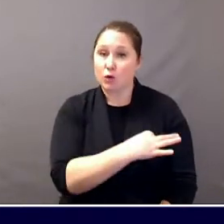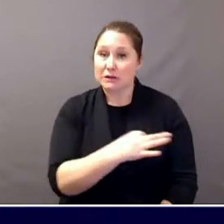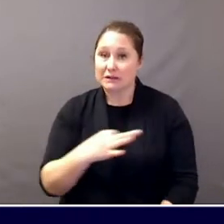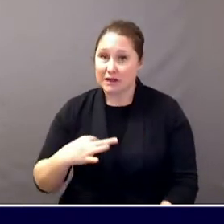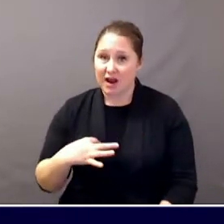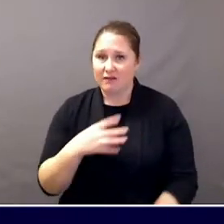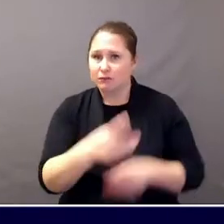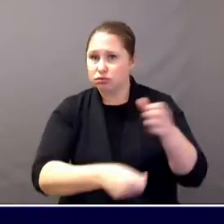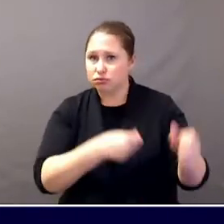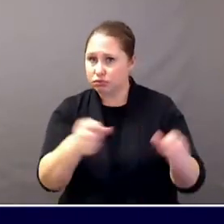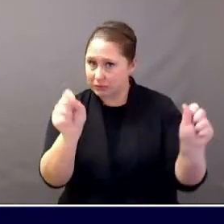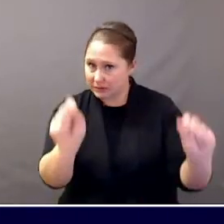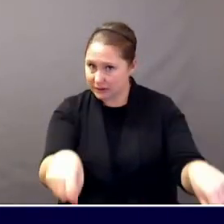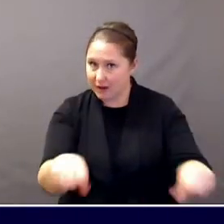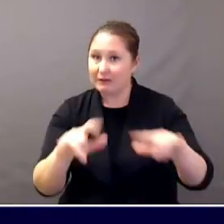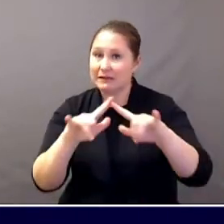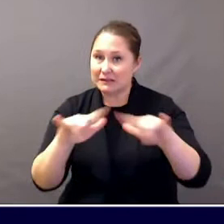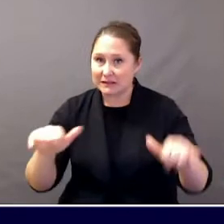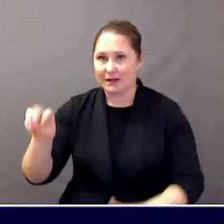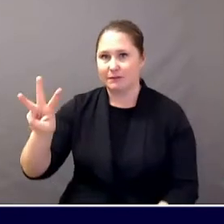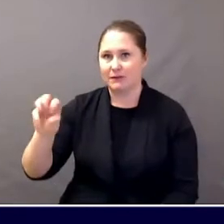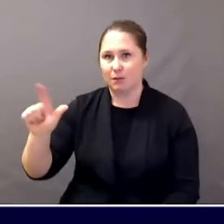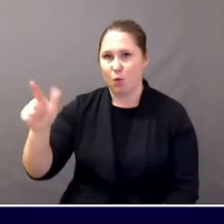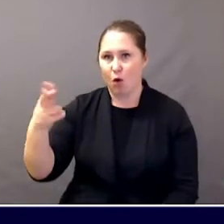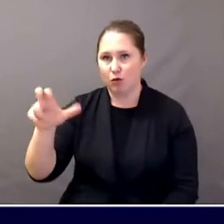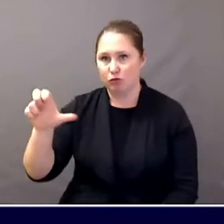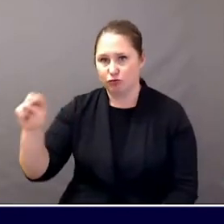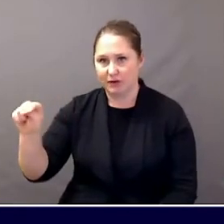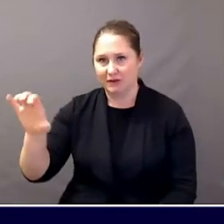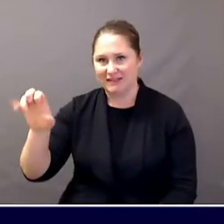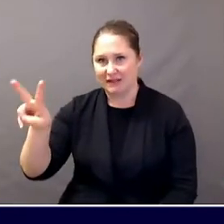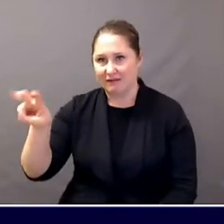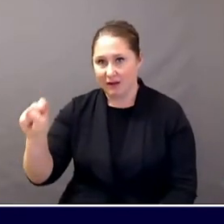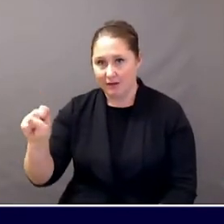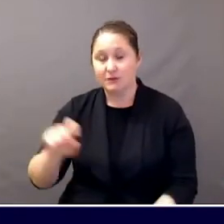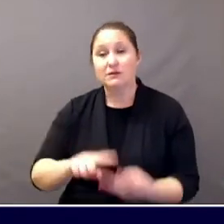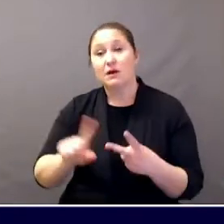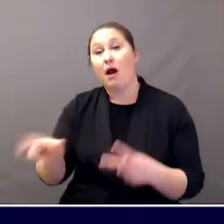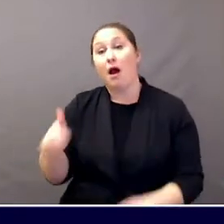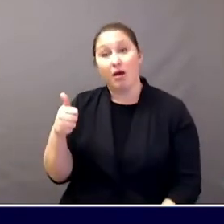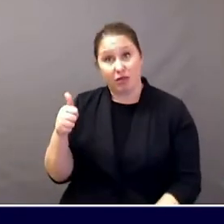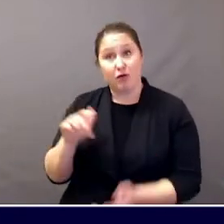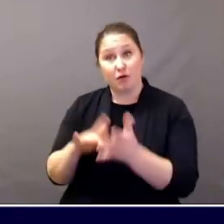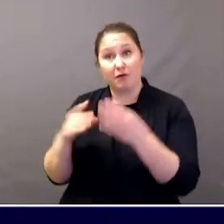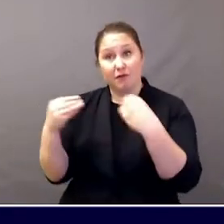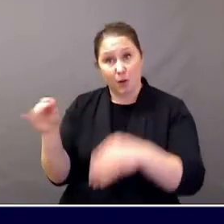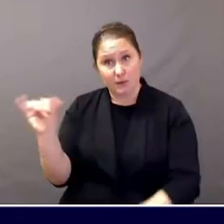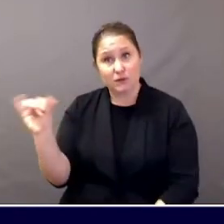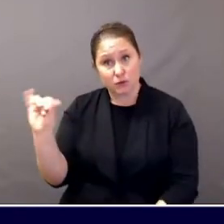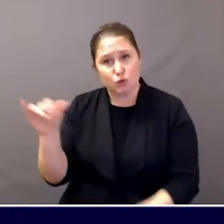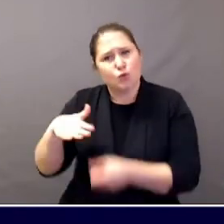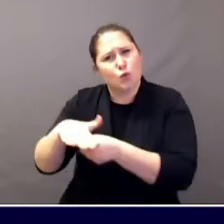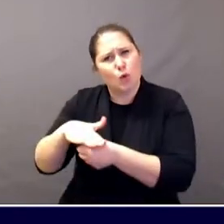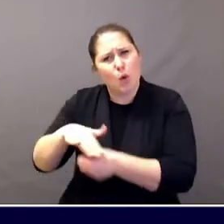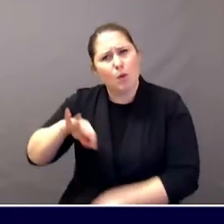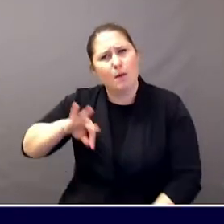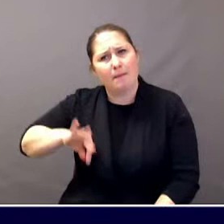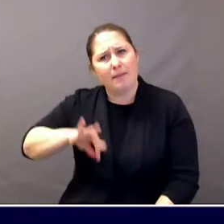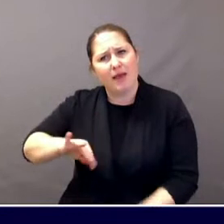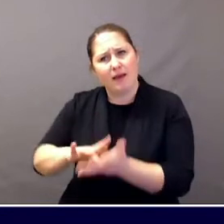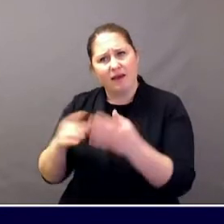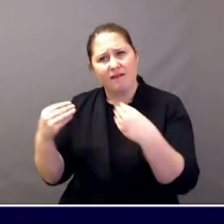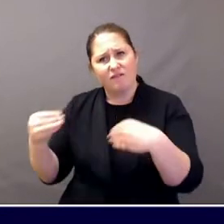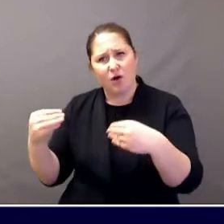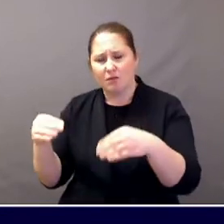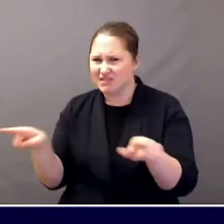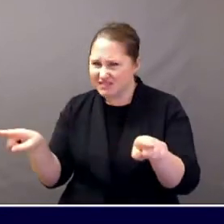are also utilizing independent pharmacies in Maine, not CVS and Walgreens, but local Maine-based pharmacies to do that